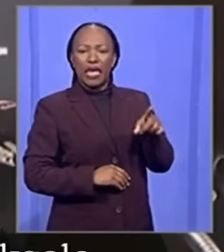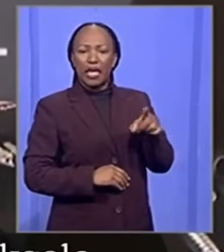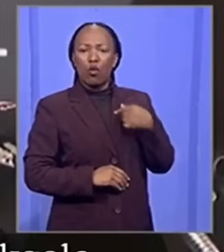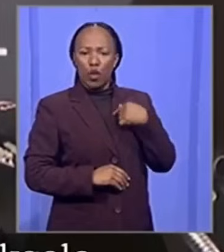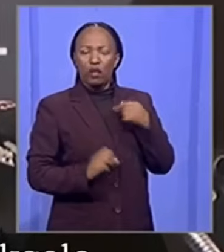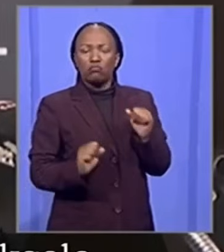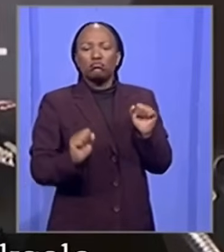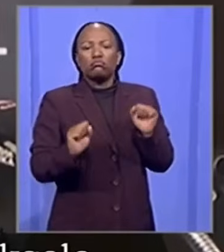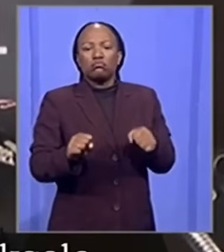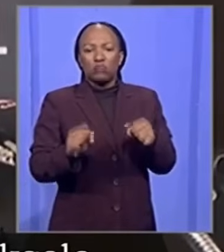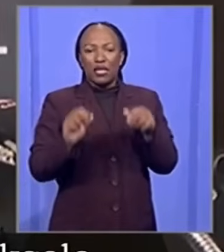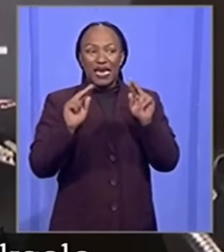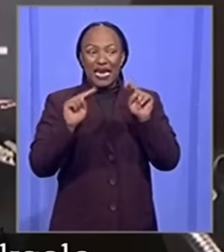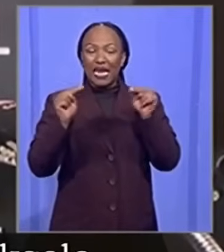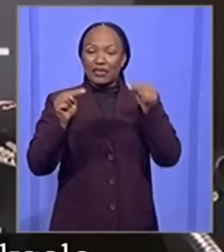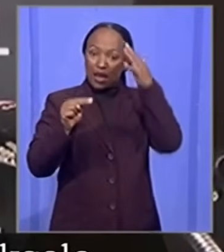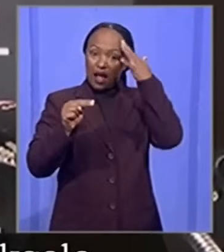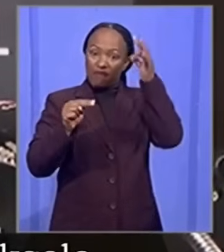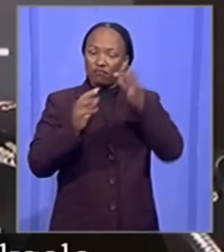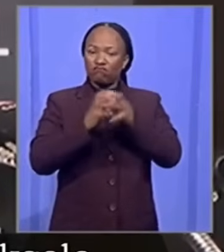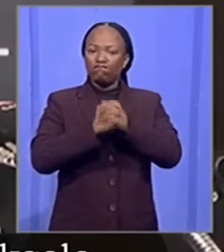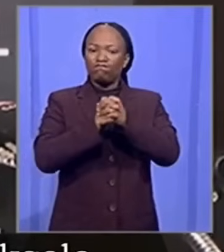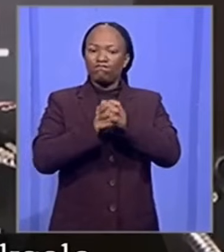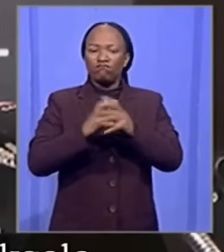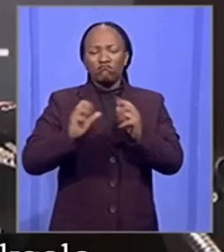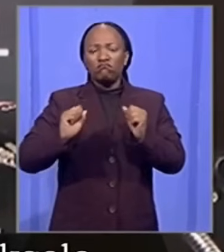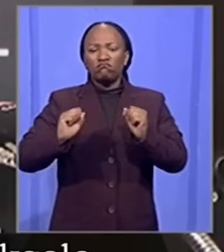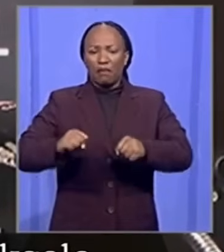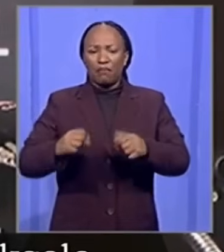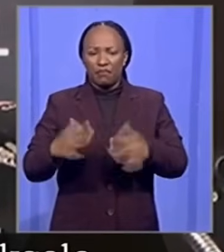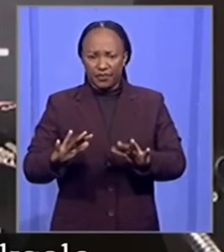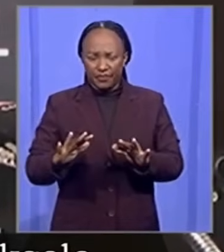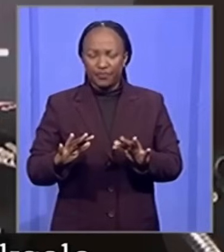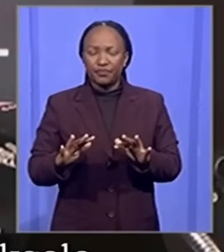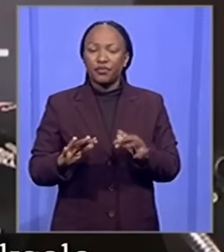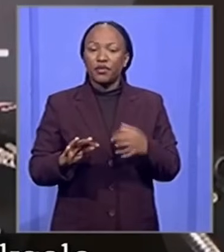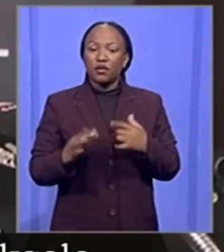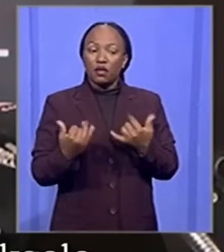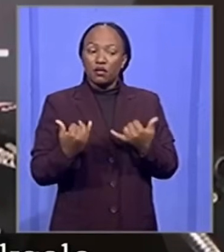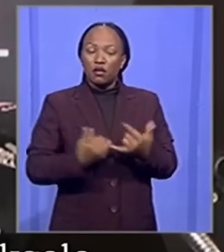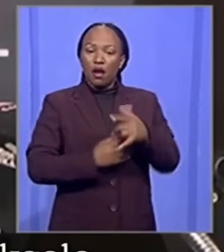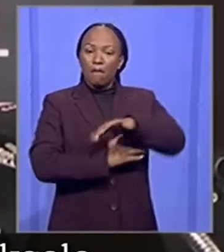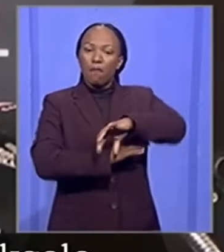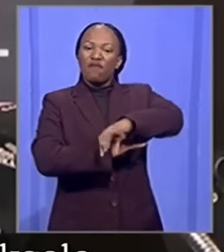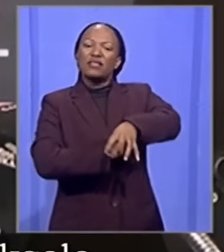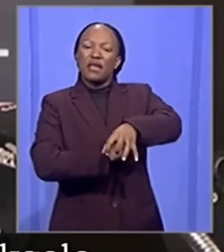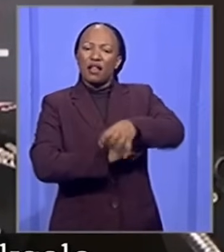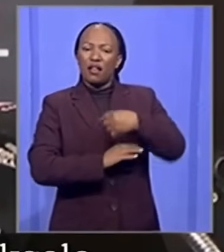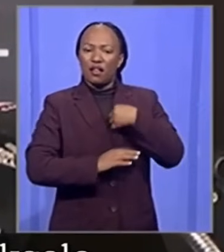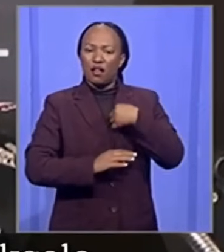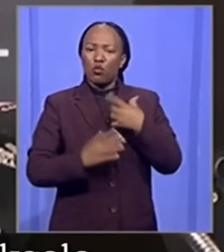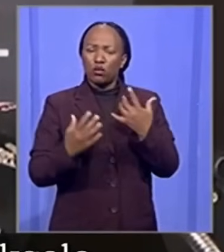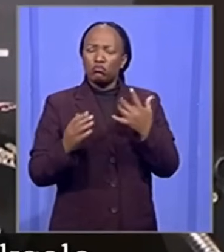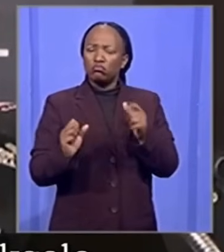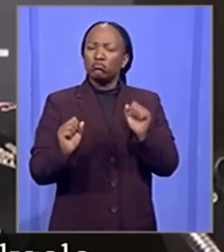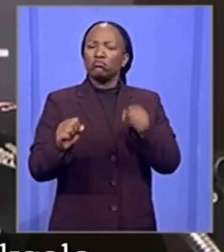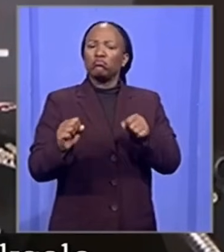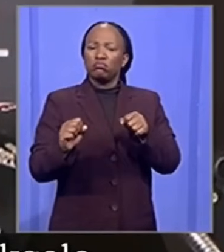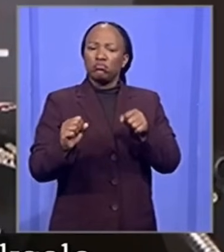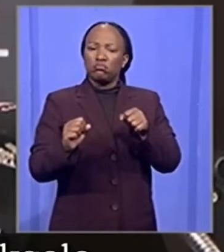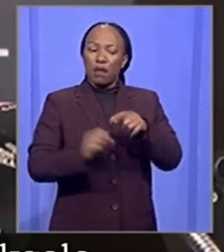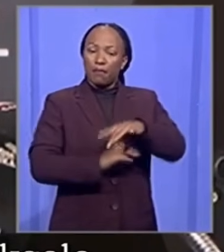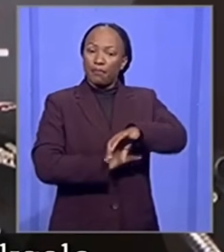unity. Provincially, we are working towards forming a government in the province